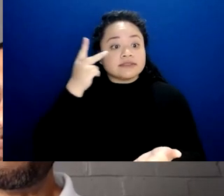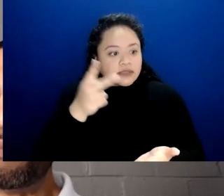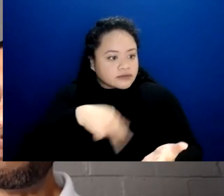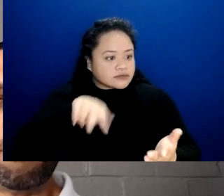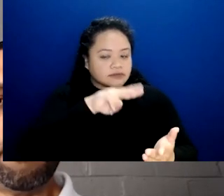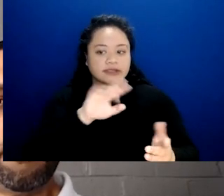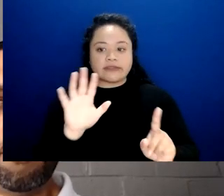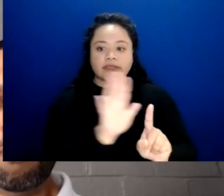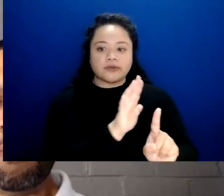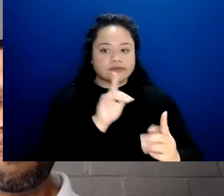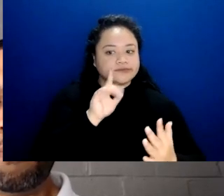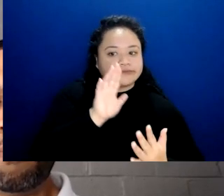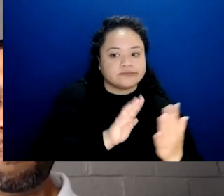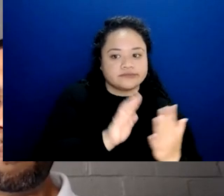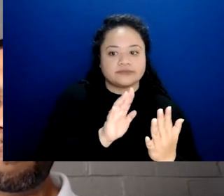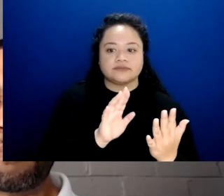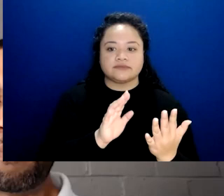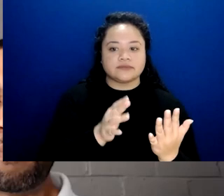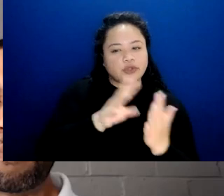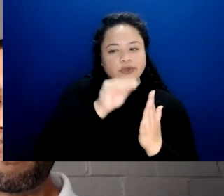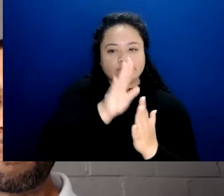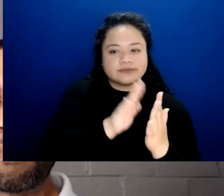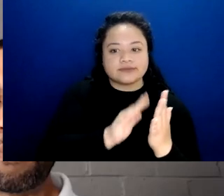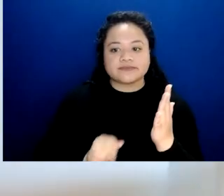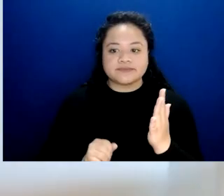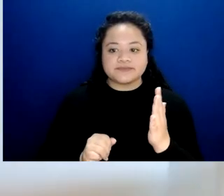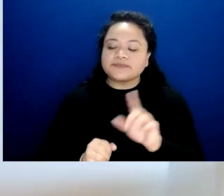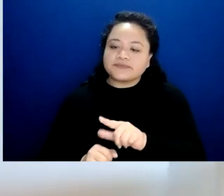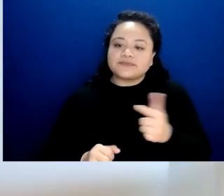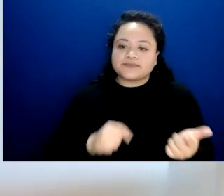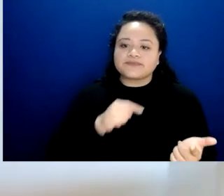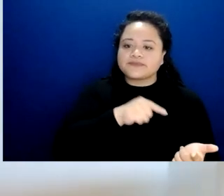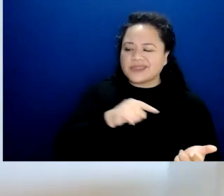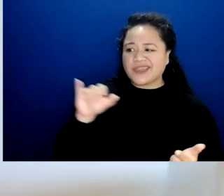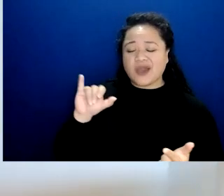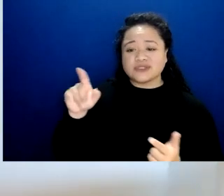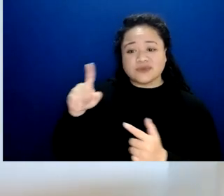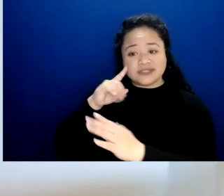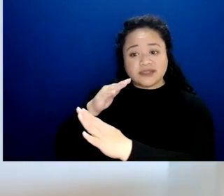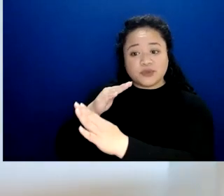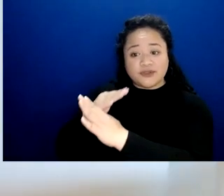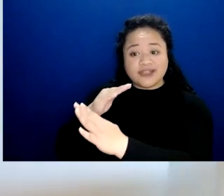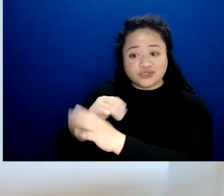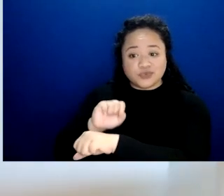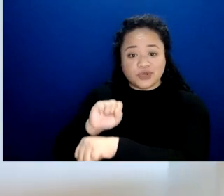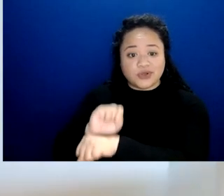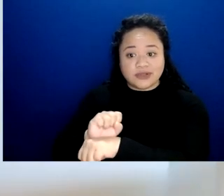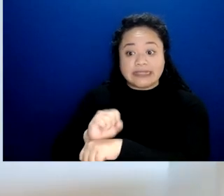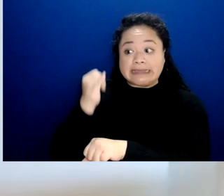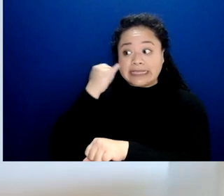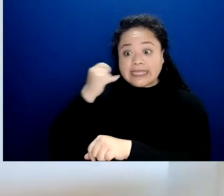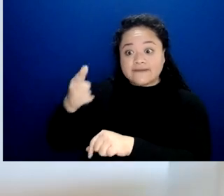level, it's prevention work because this is cyclical. If someone is raised always being afraid in their life,